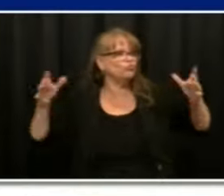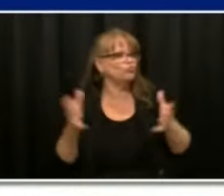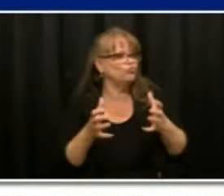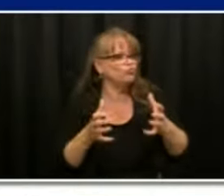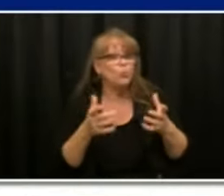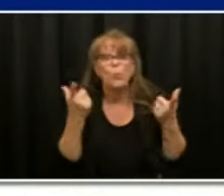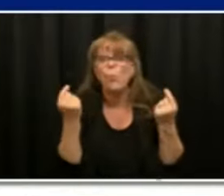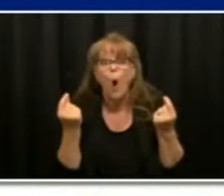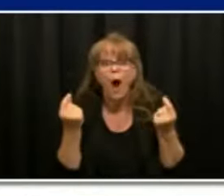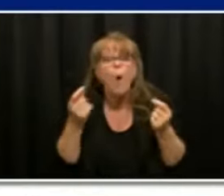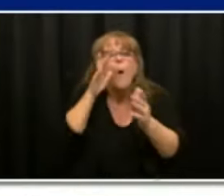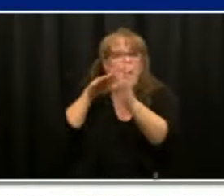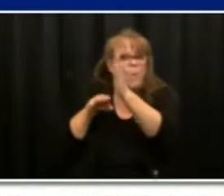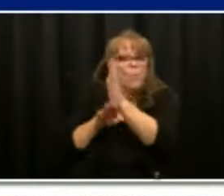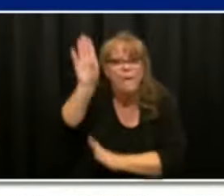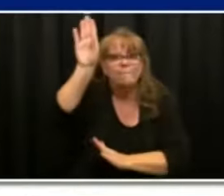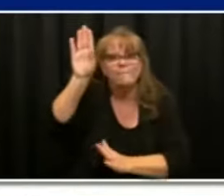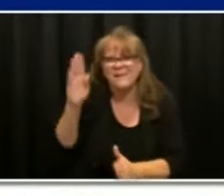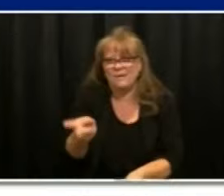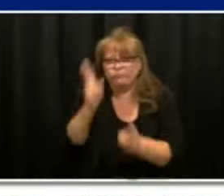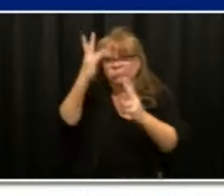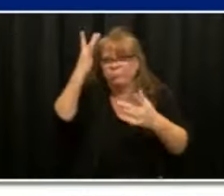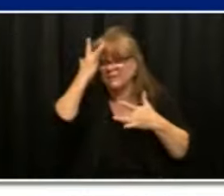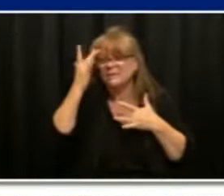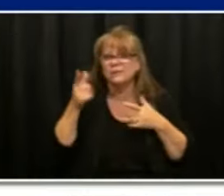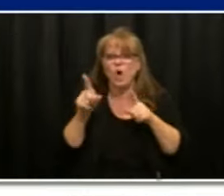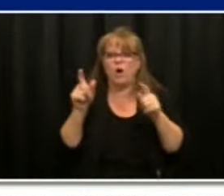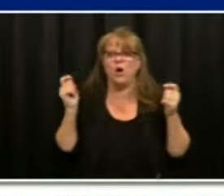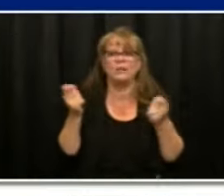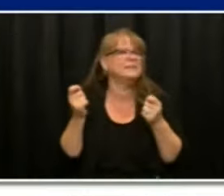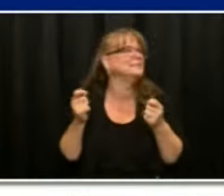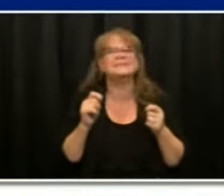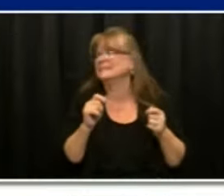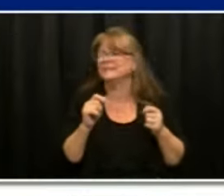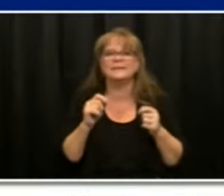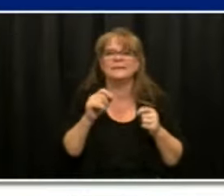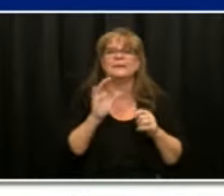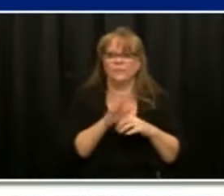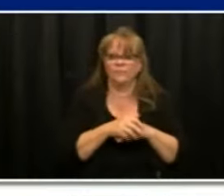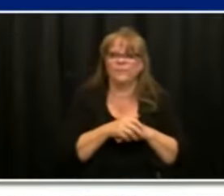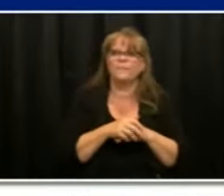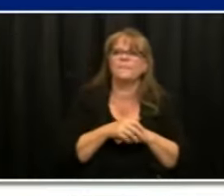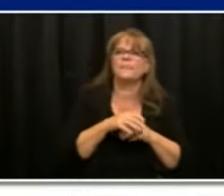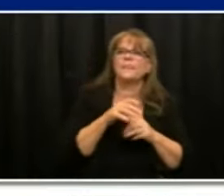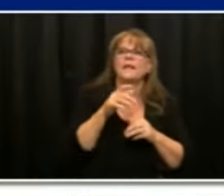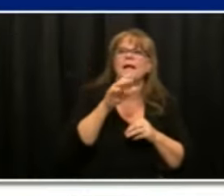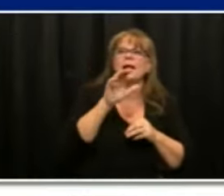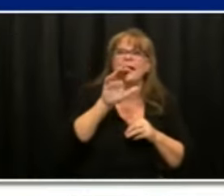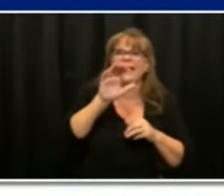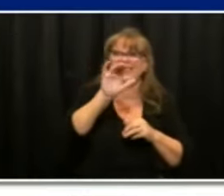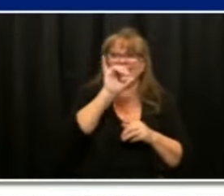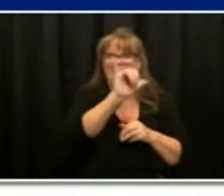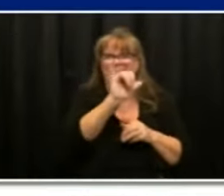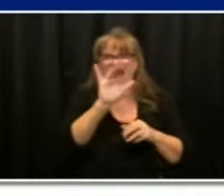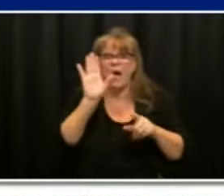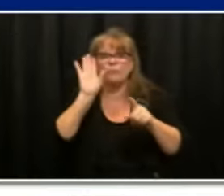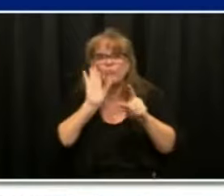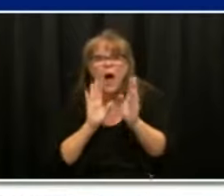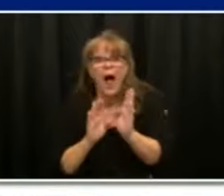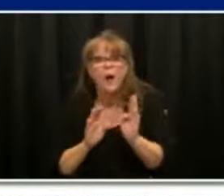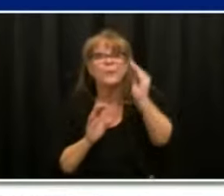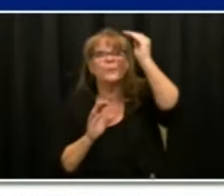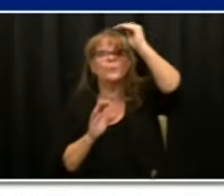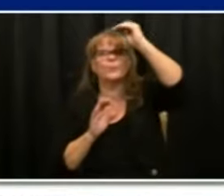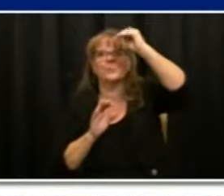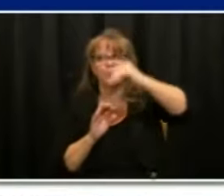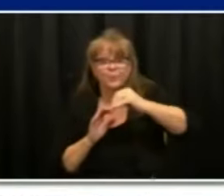disease transmission levels, result in our current level of 66% transmission control, shown in brown, exceeding our